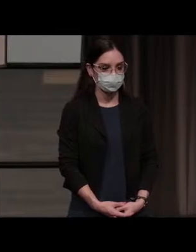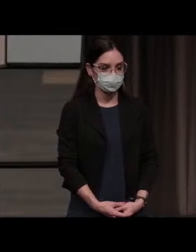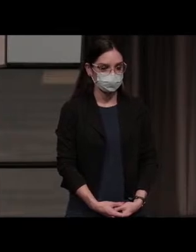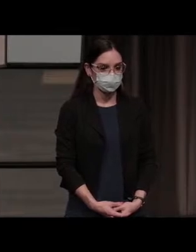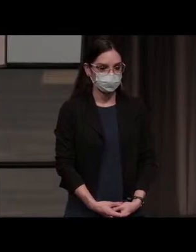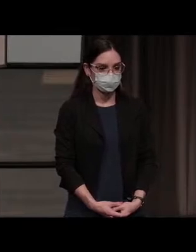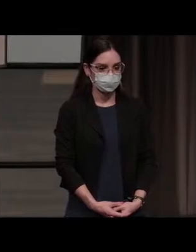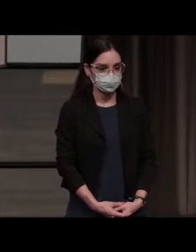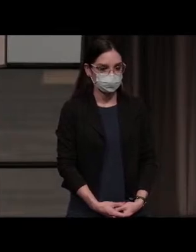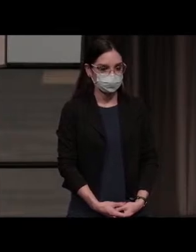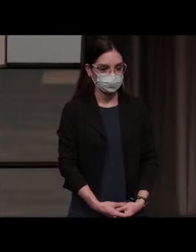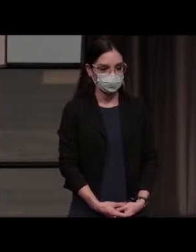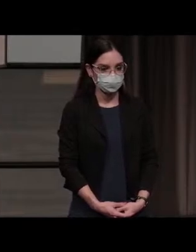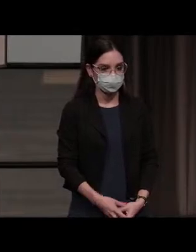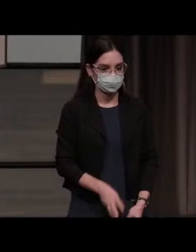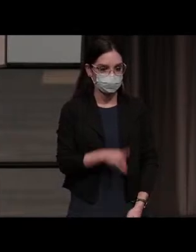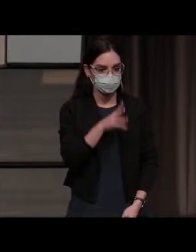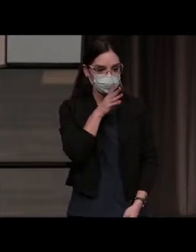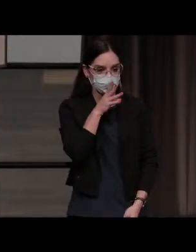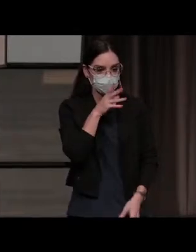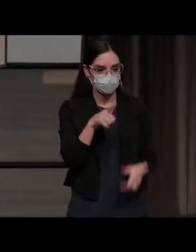es